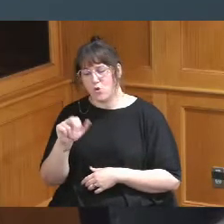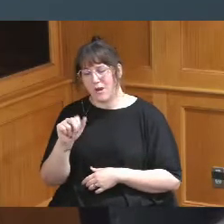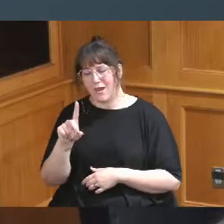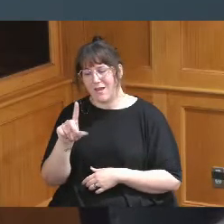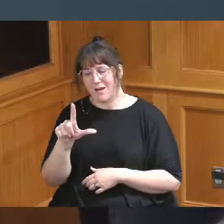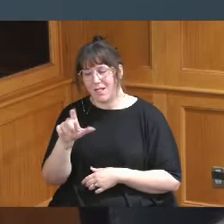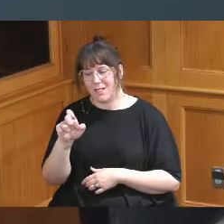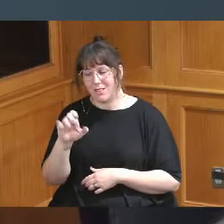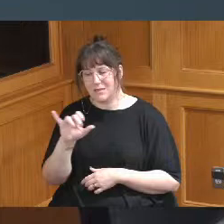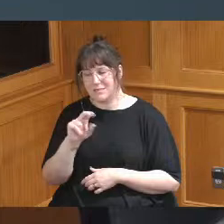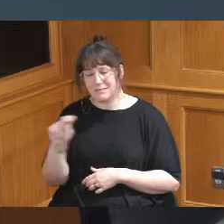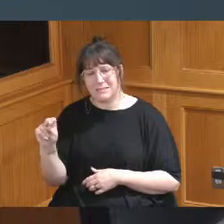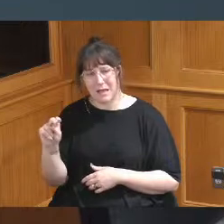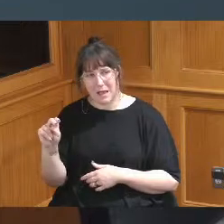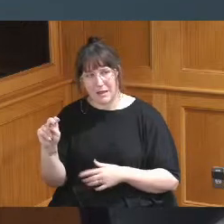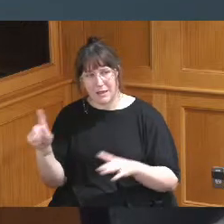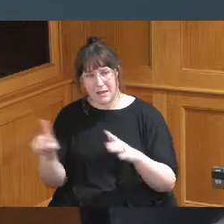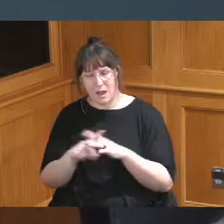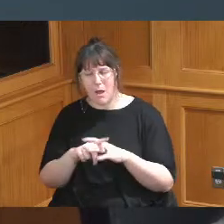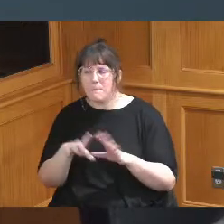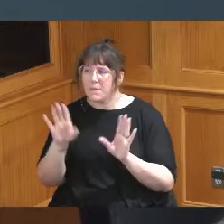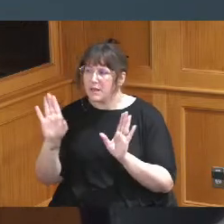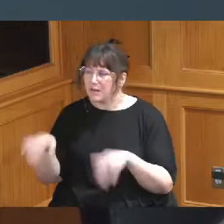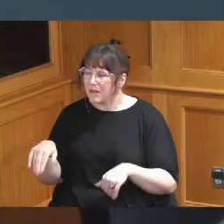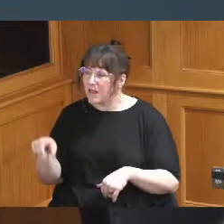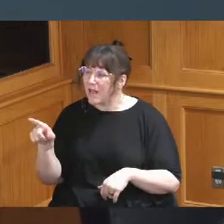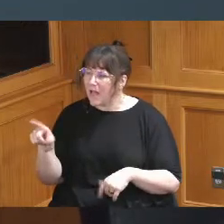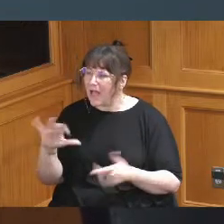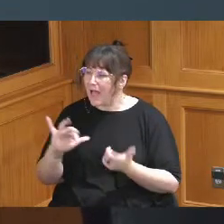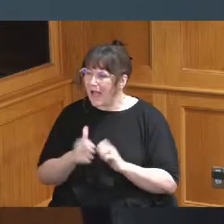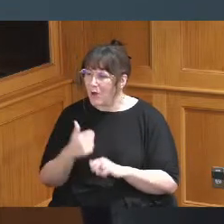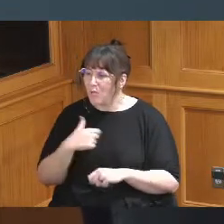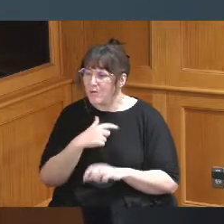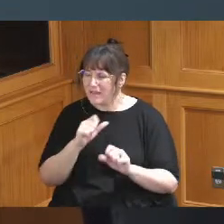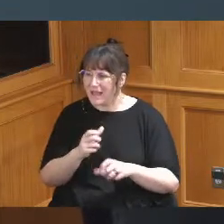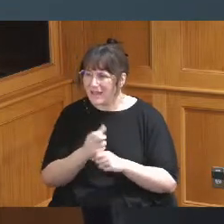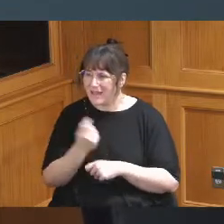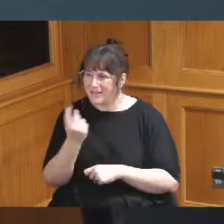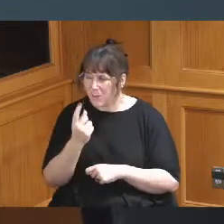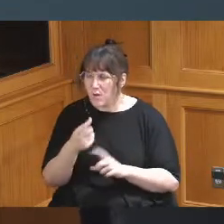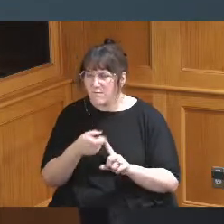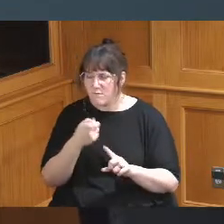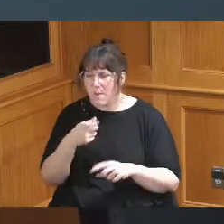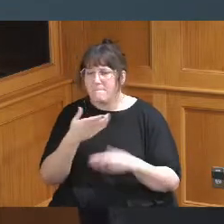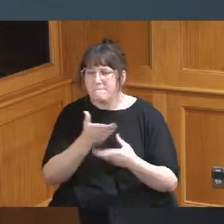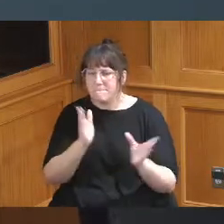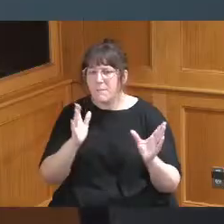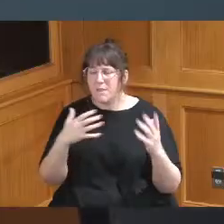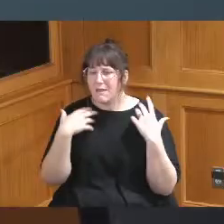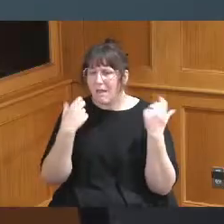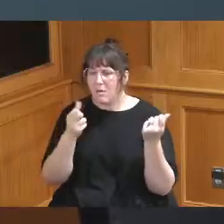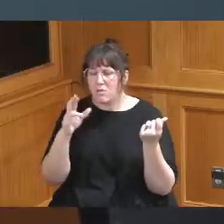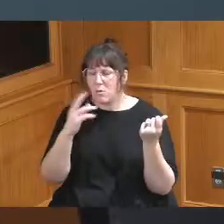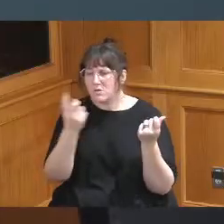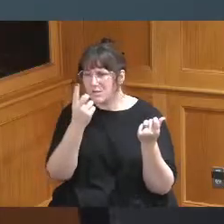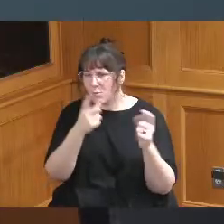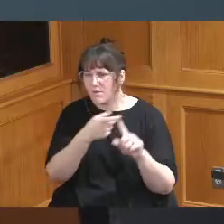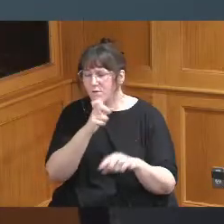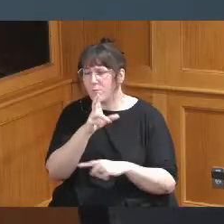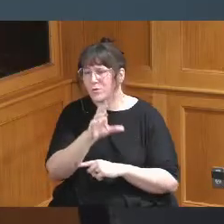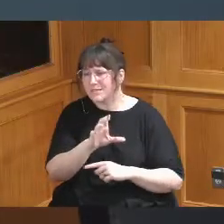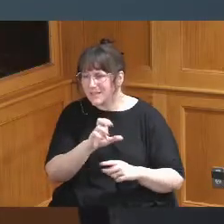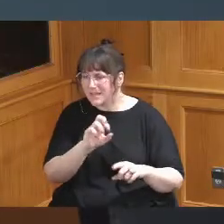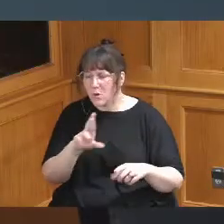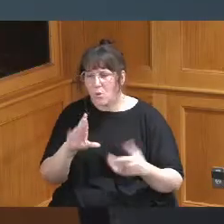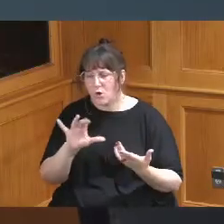And so, Madam President, I'm just wondering how we can get somebody either from Public Health or maybe somebody from UC or